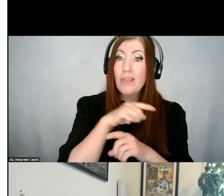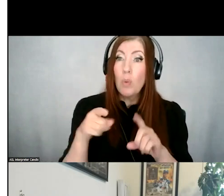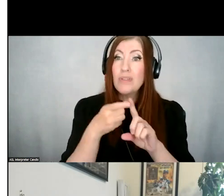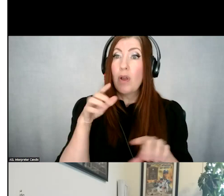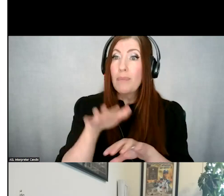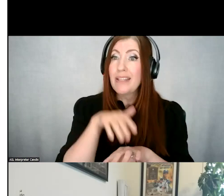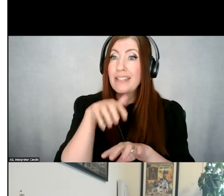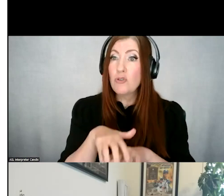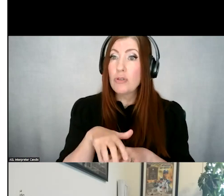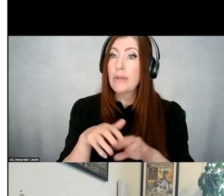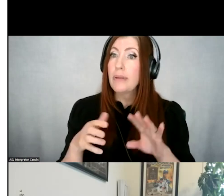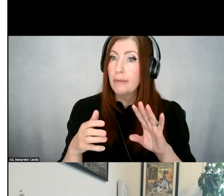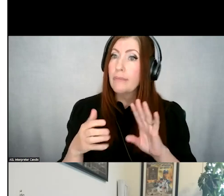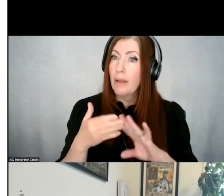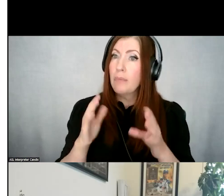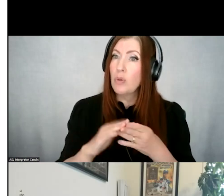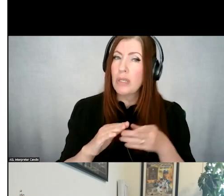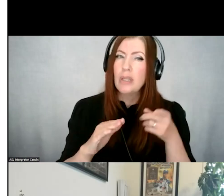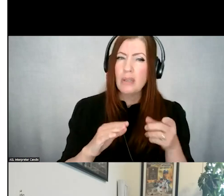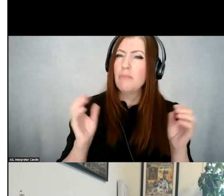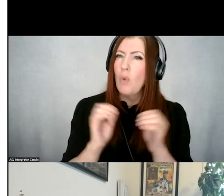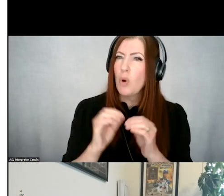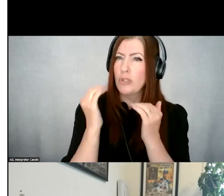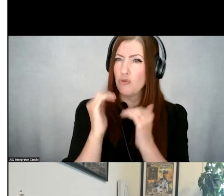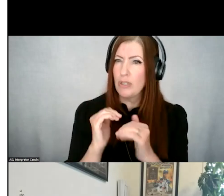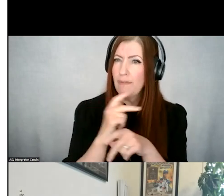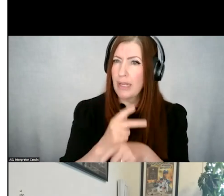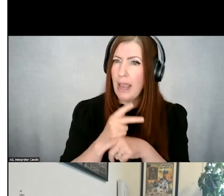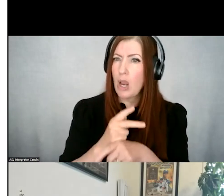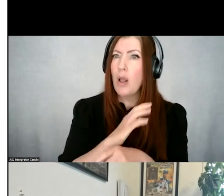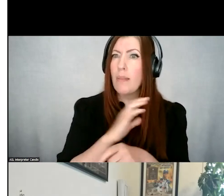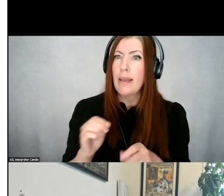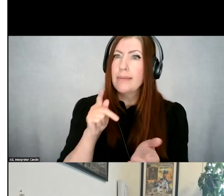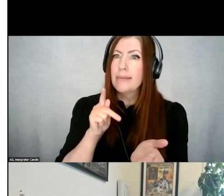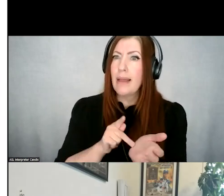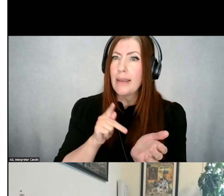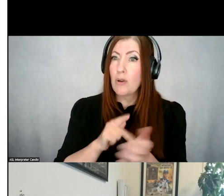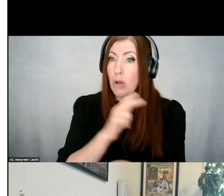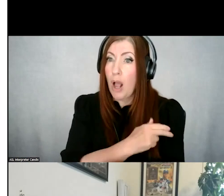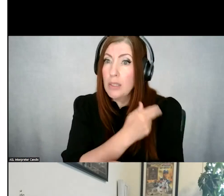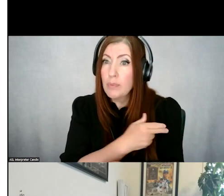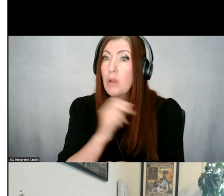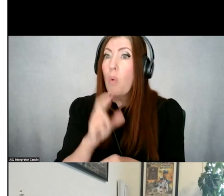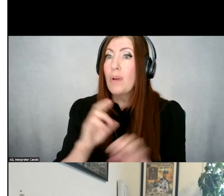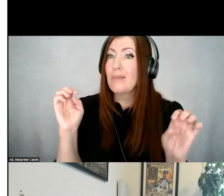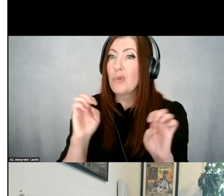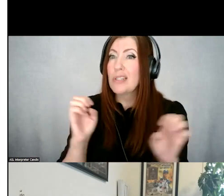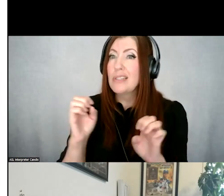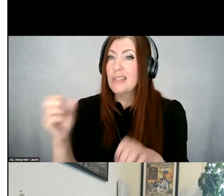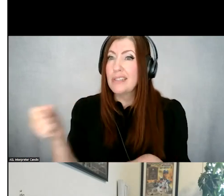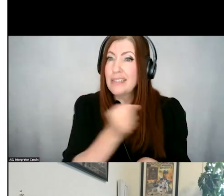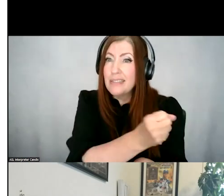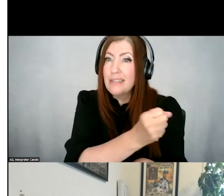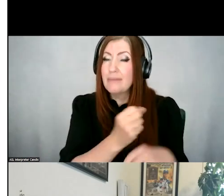communities, from needing more restrictive care, such as psychiatric hospitalization or emergency detention. And